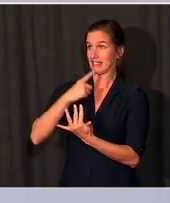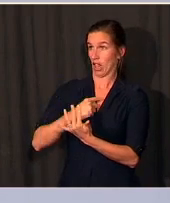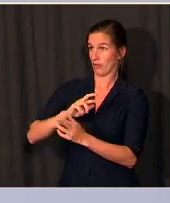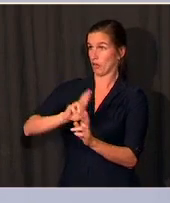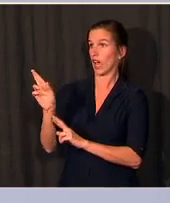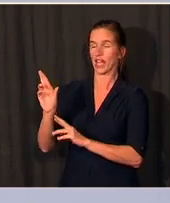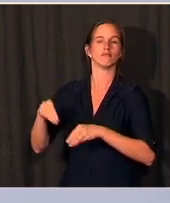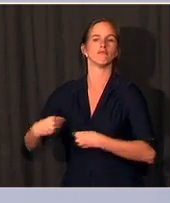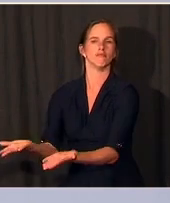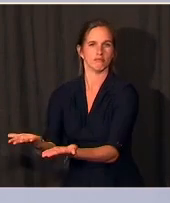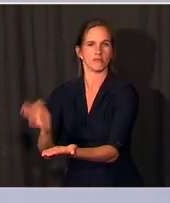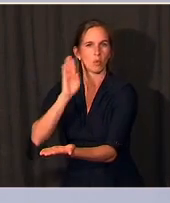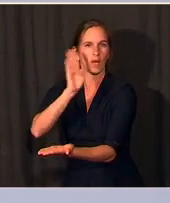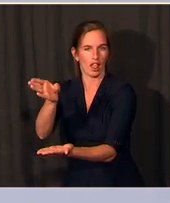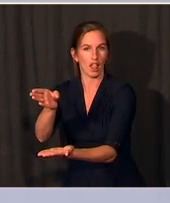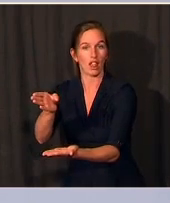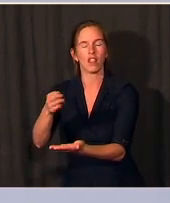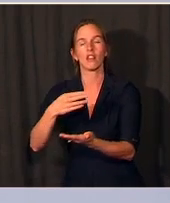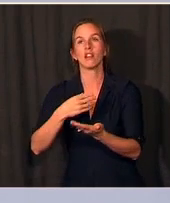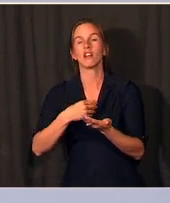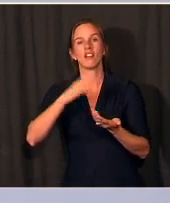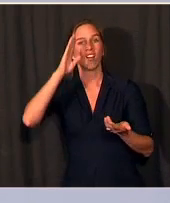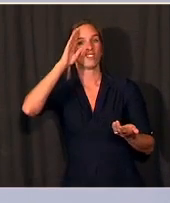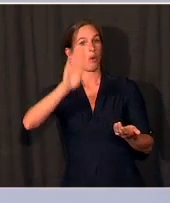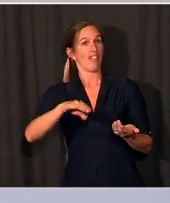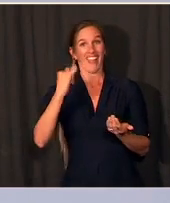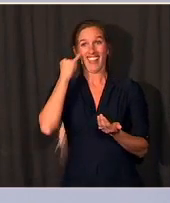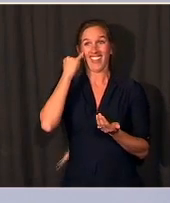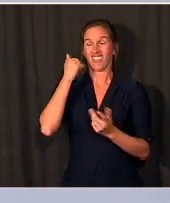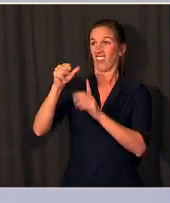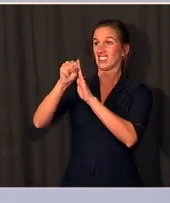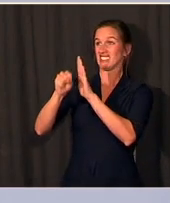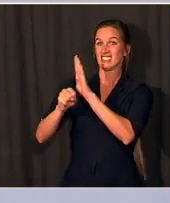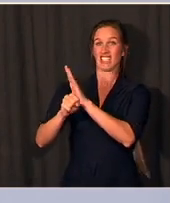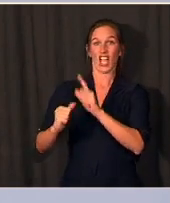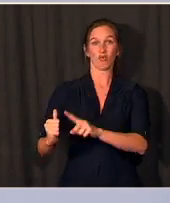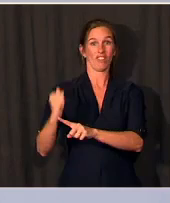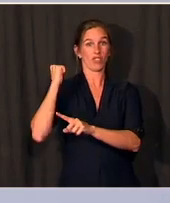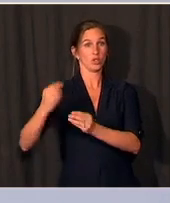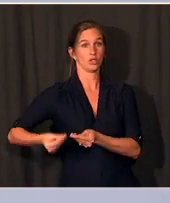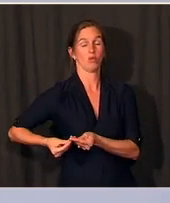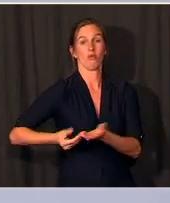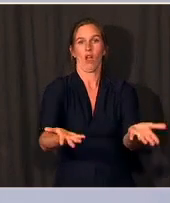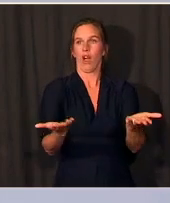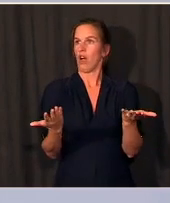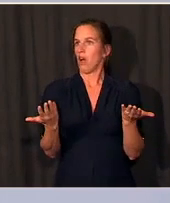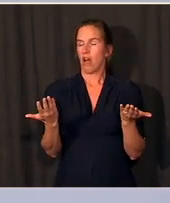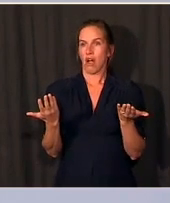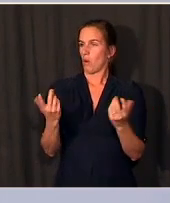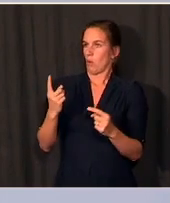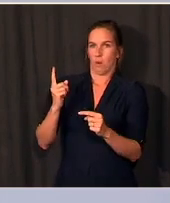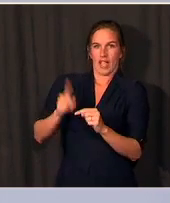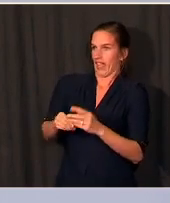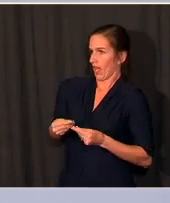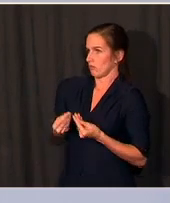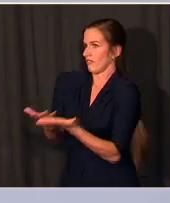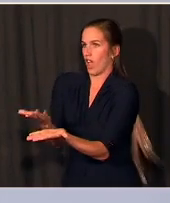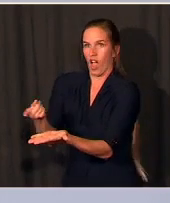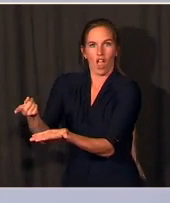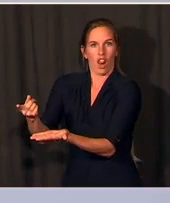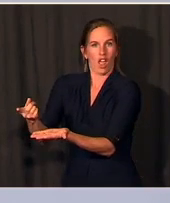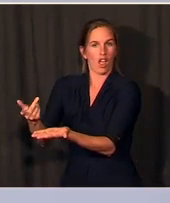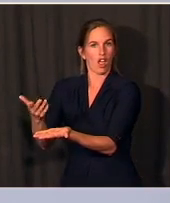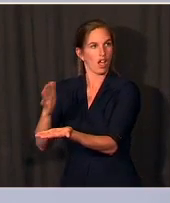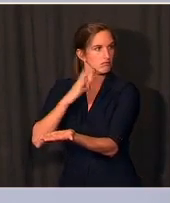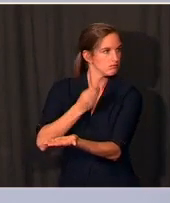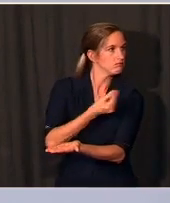be delivering it to a state that won't be giving it to its people immediately. And I know the people